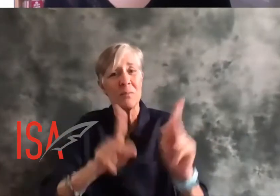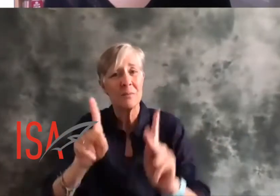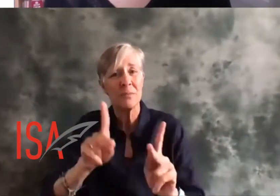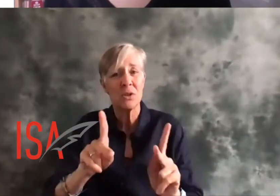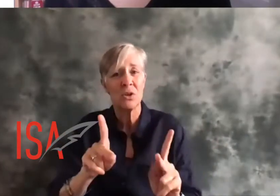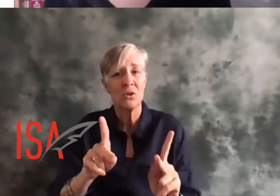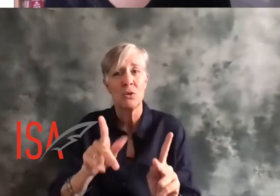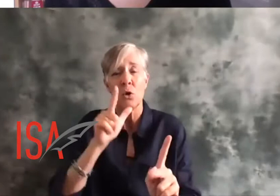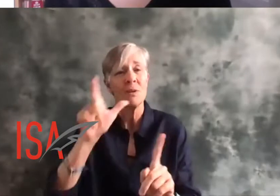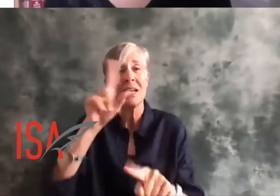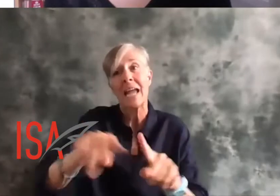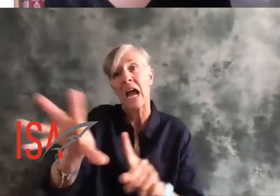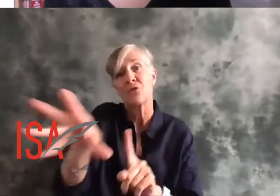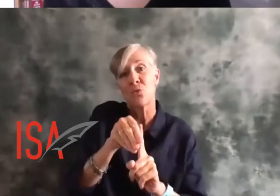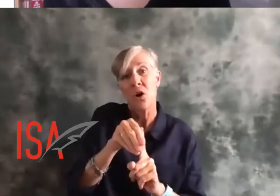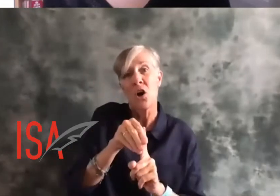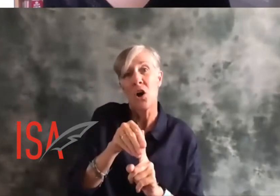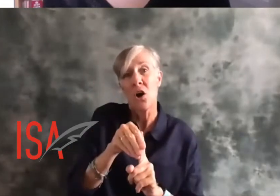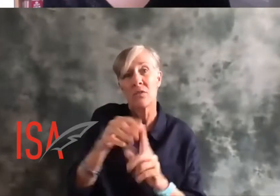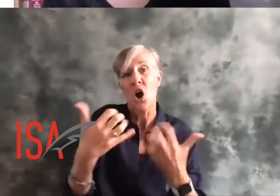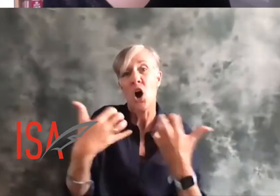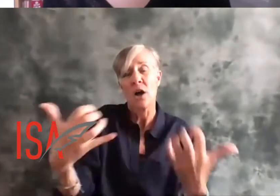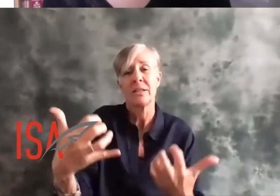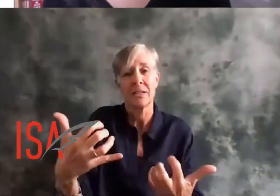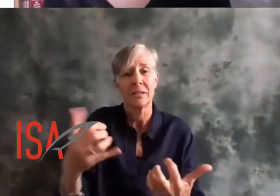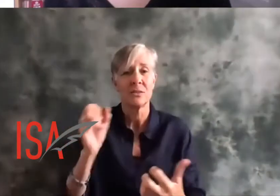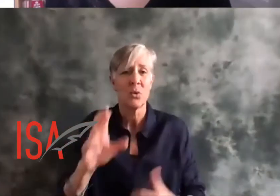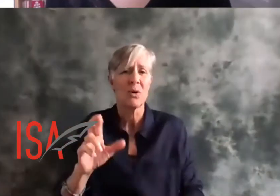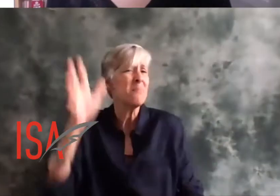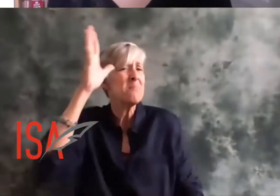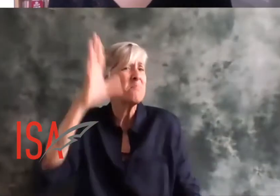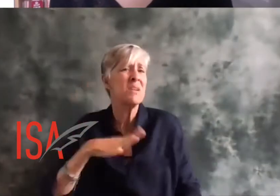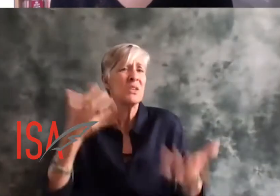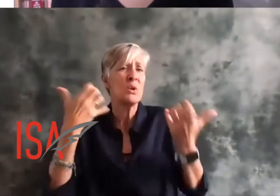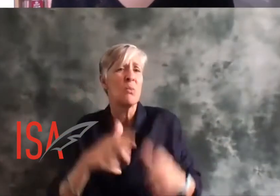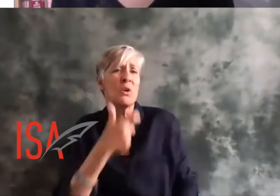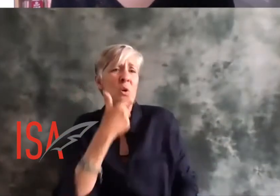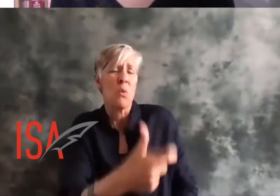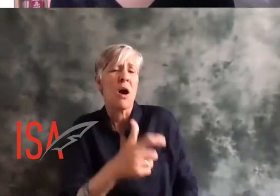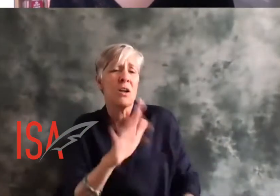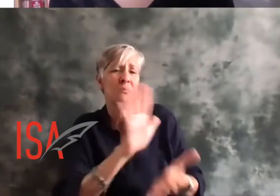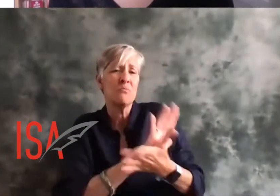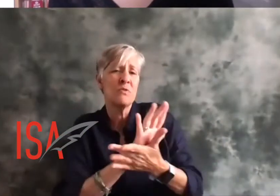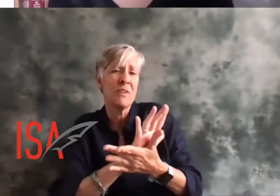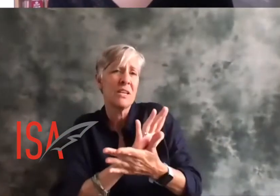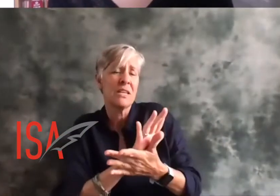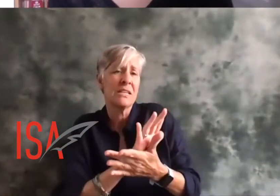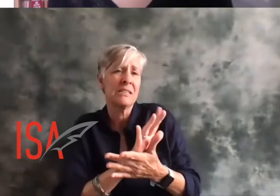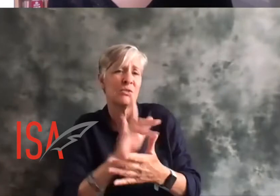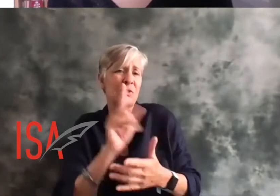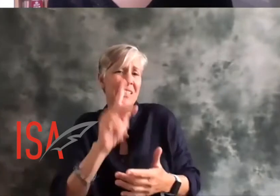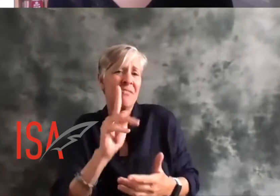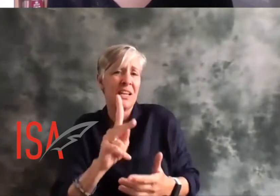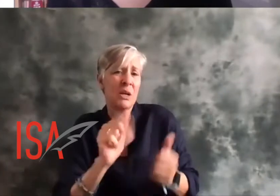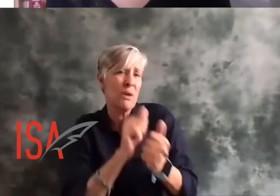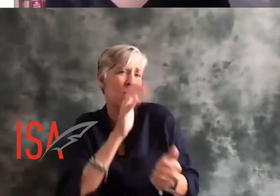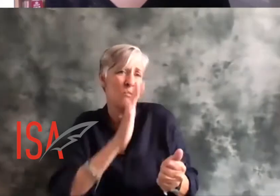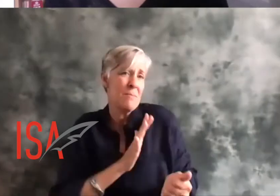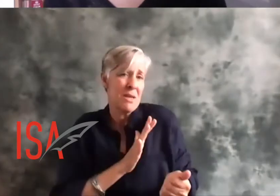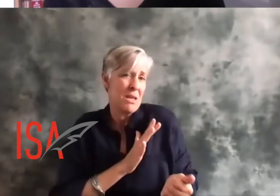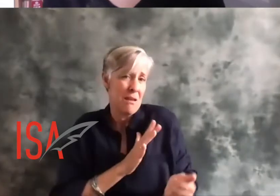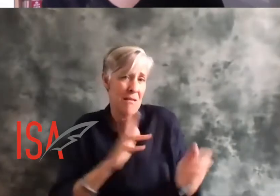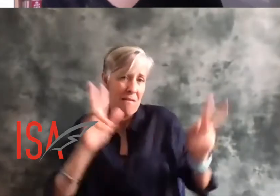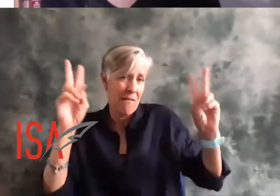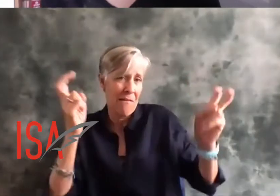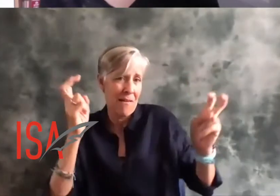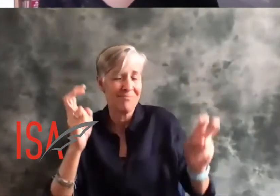draw. Or something like men don't want to watch movies or films or entertainment with women in them.